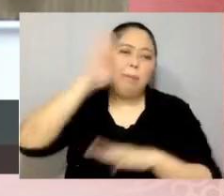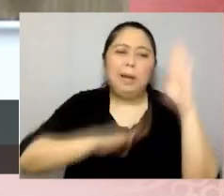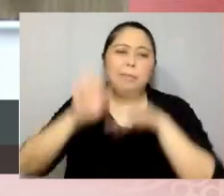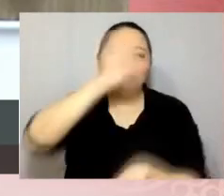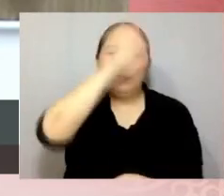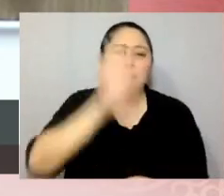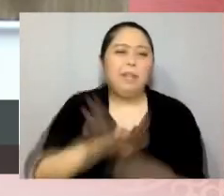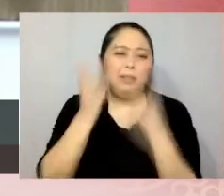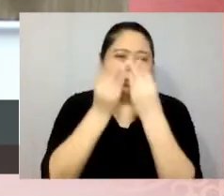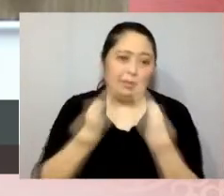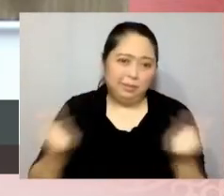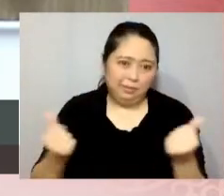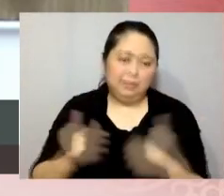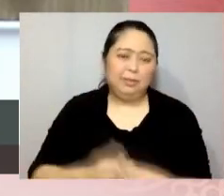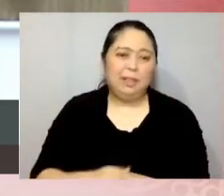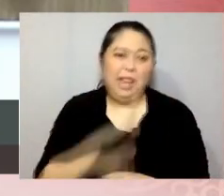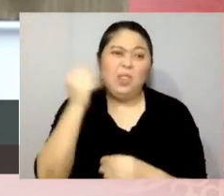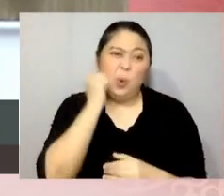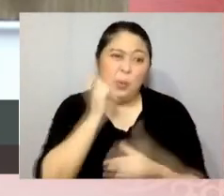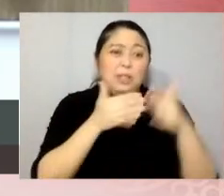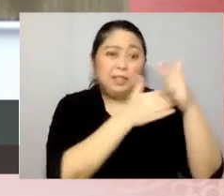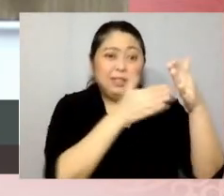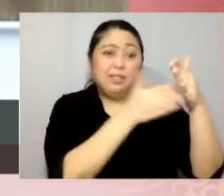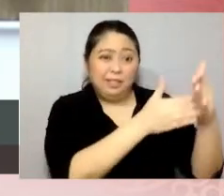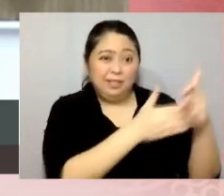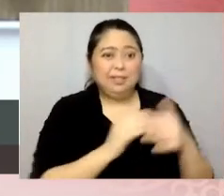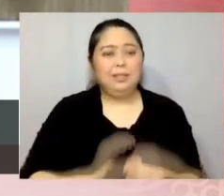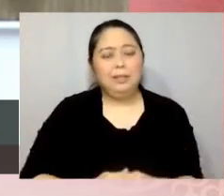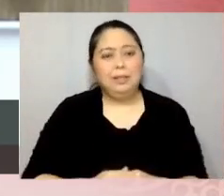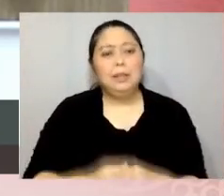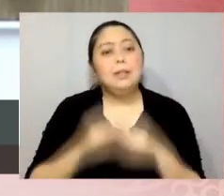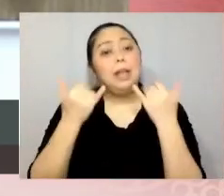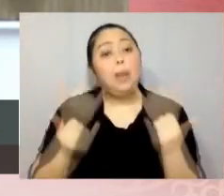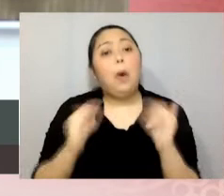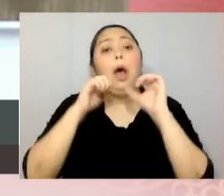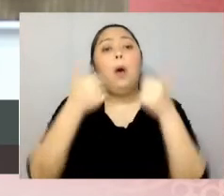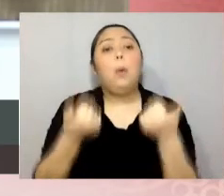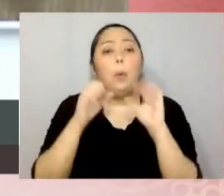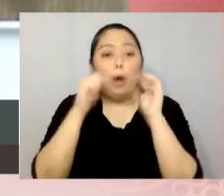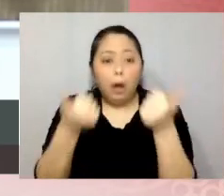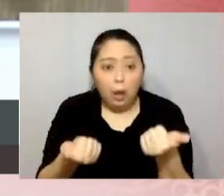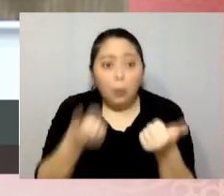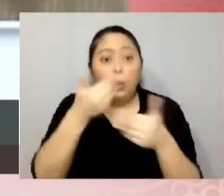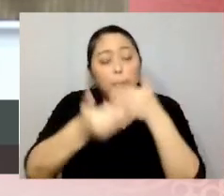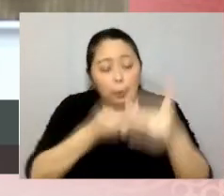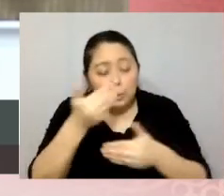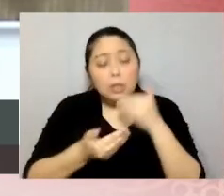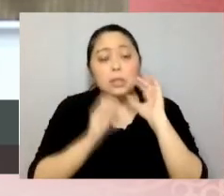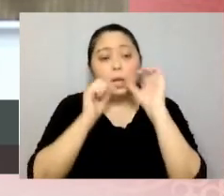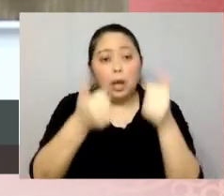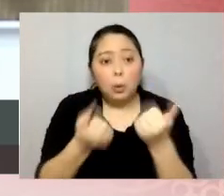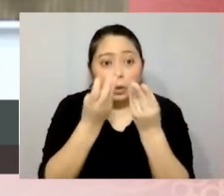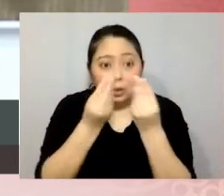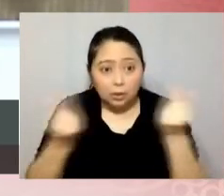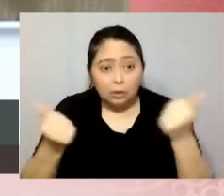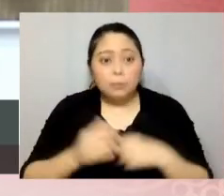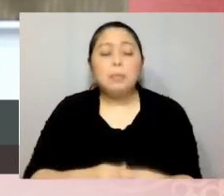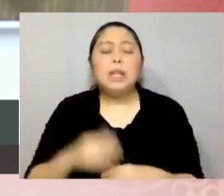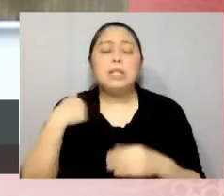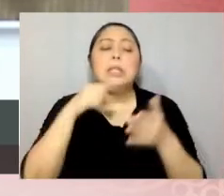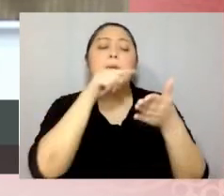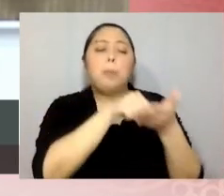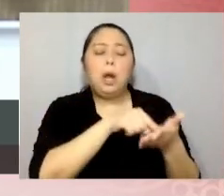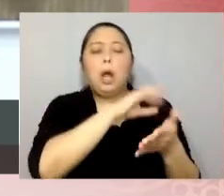itong legitimate grievances. And anong formula? Ang formula na sa Framework Agreement of Bangsamoro,